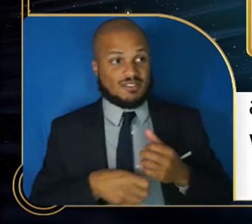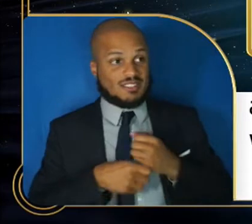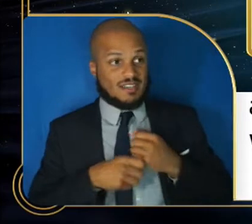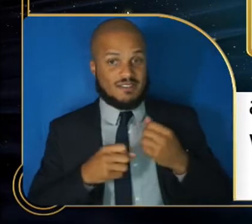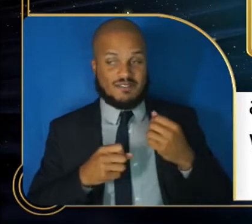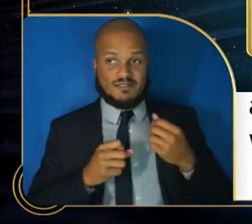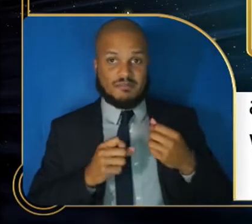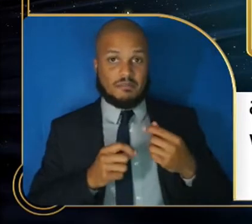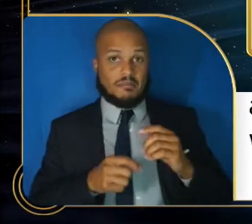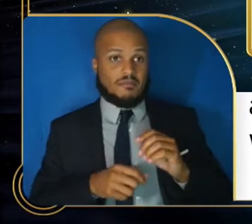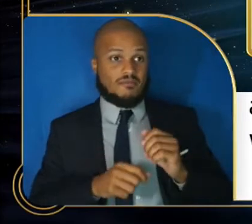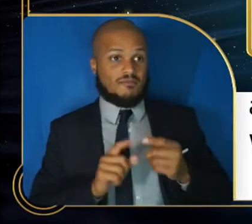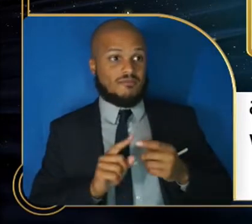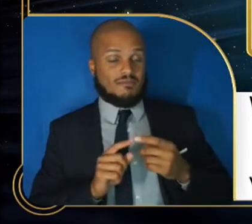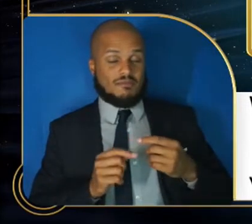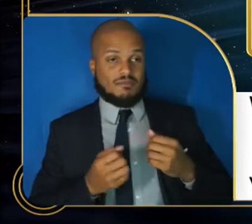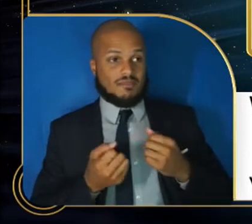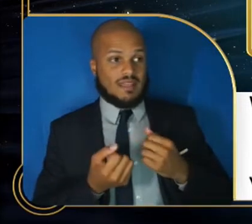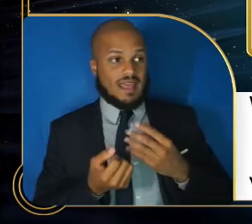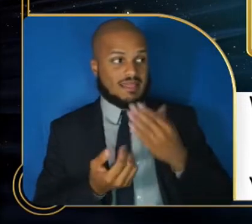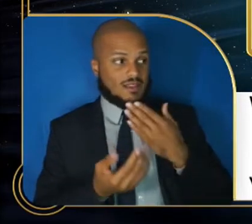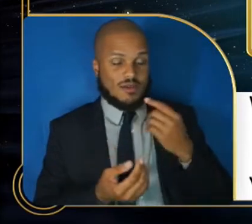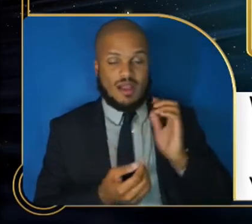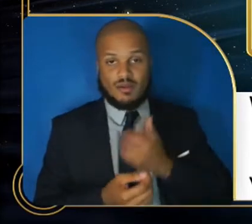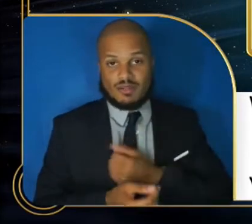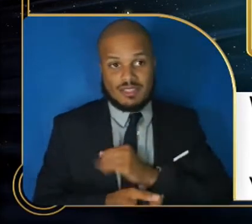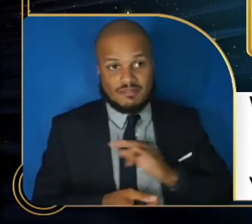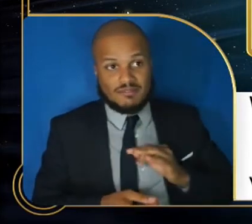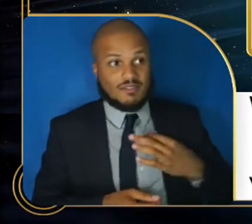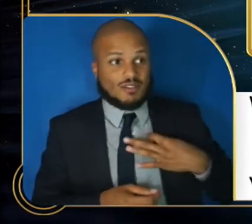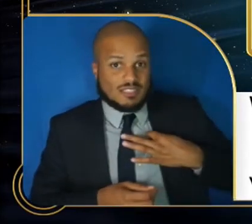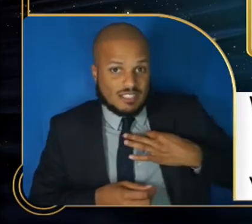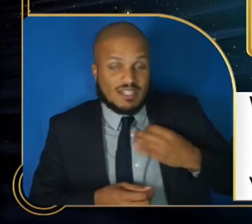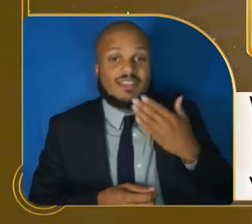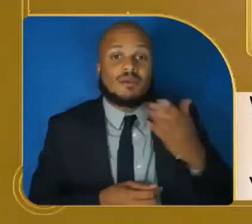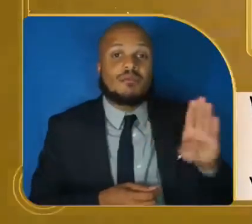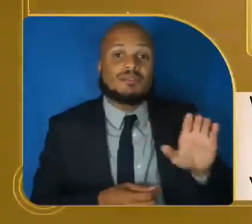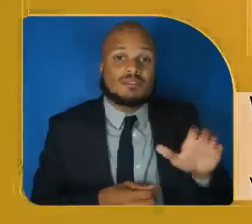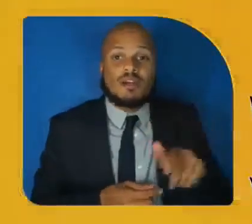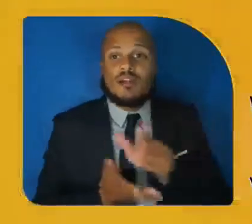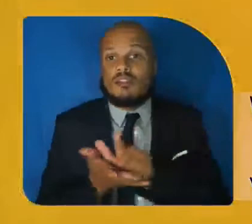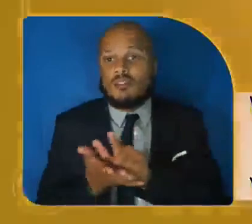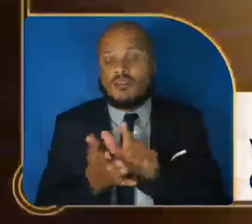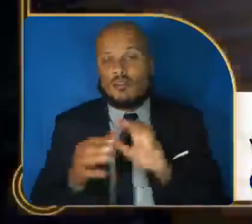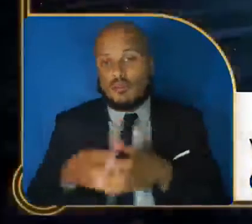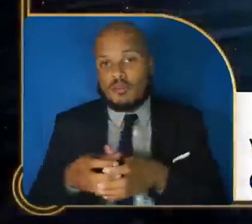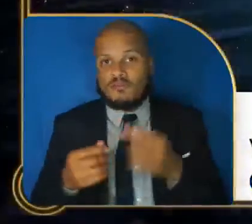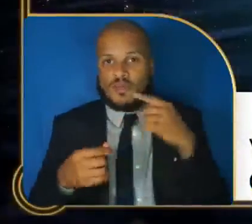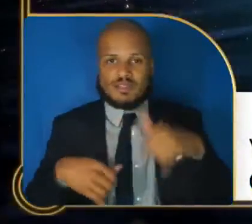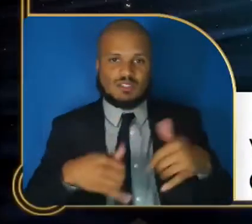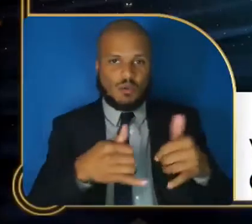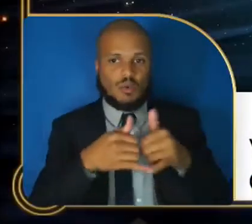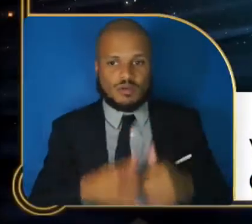callers. Thank you, Bazelon Center for Mental Health and Law, for this award.